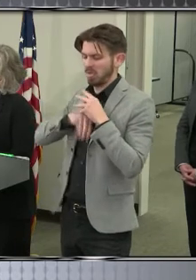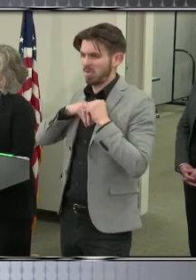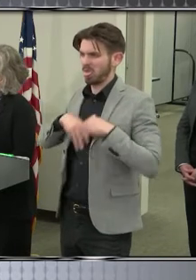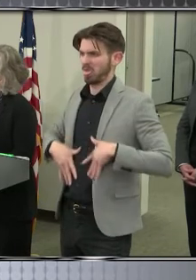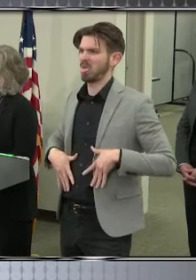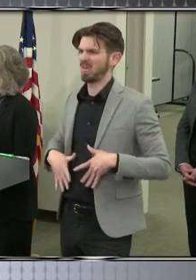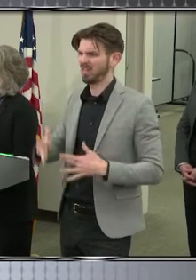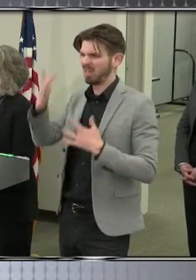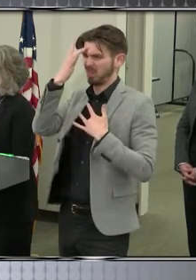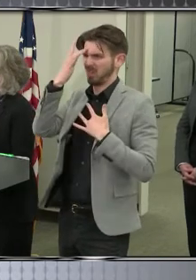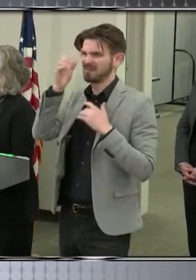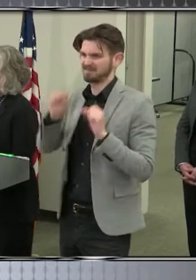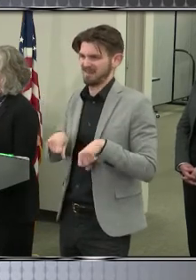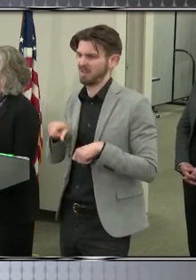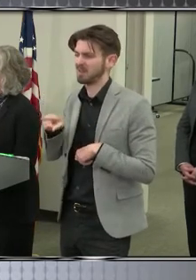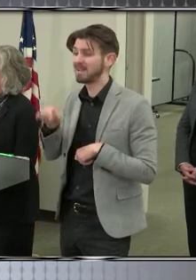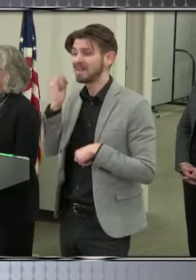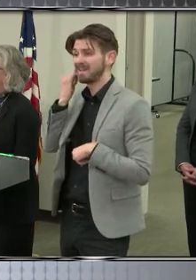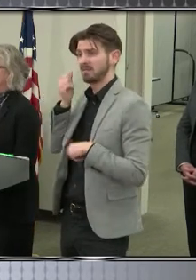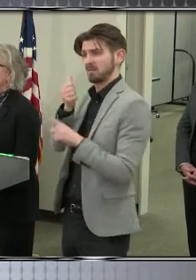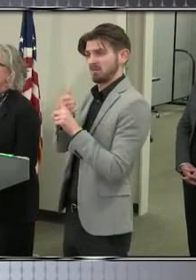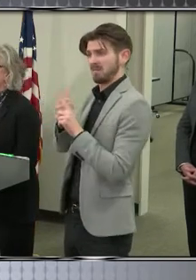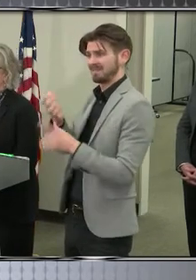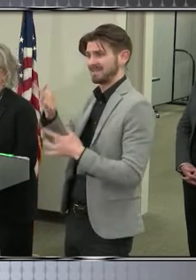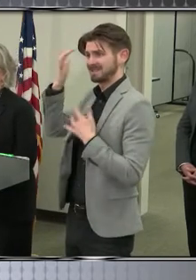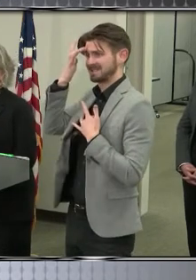If you are ill, we are asking that you